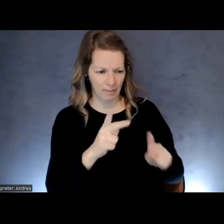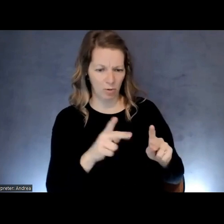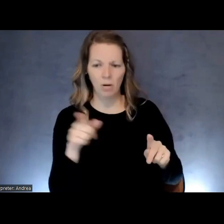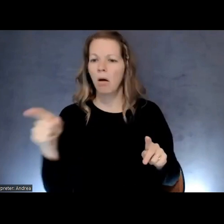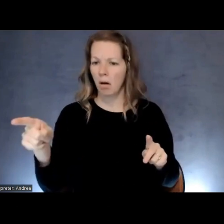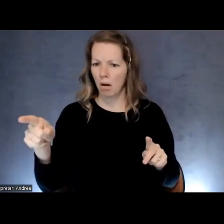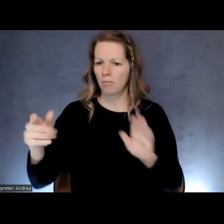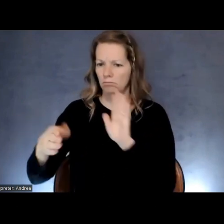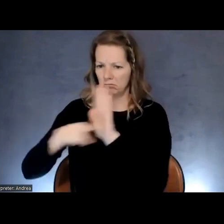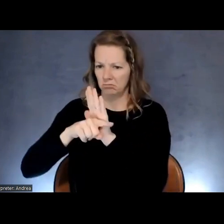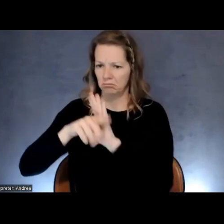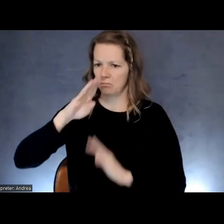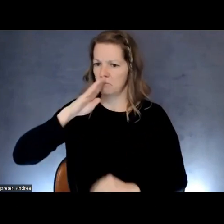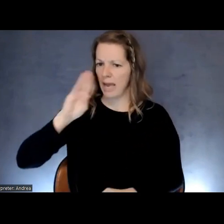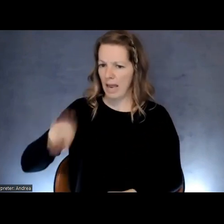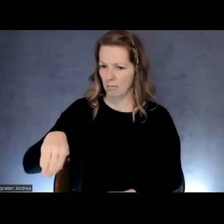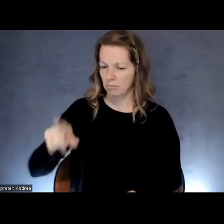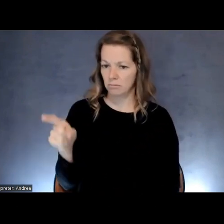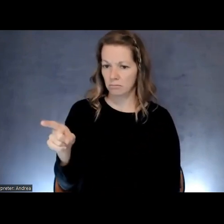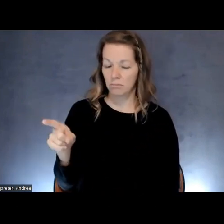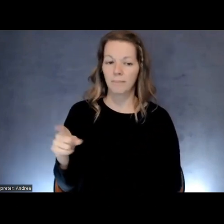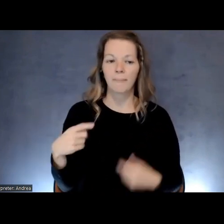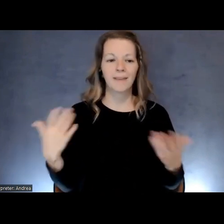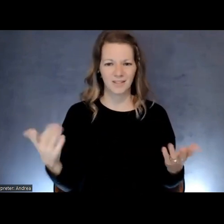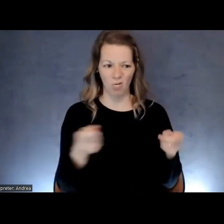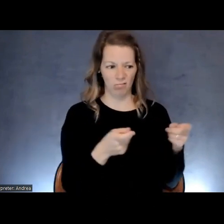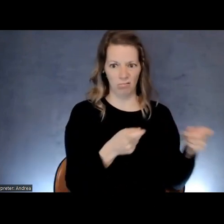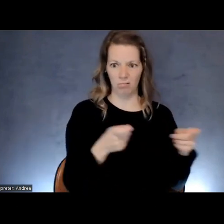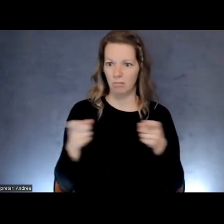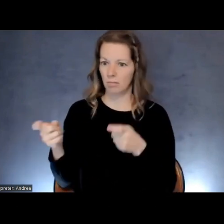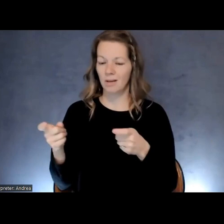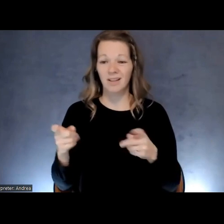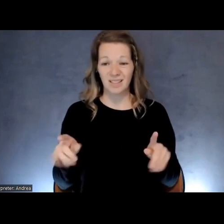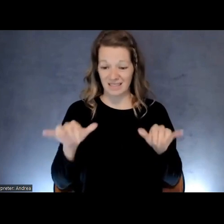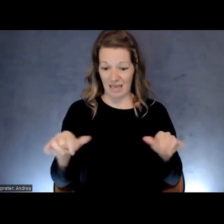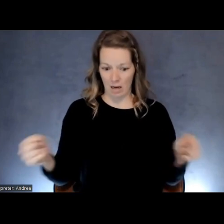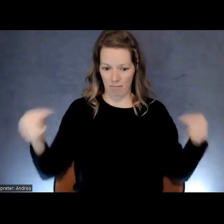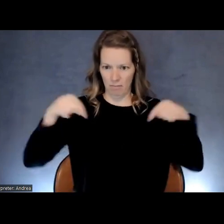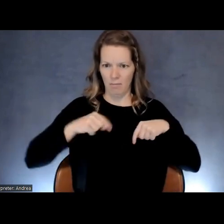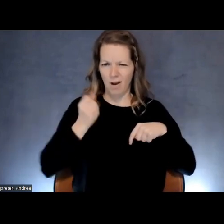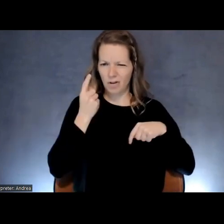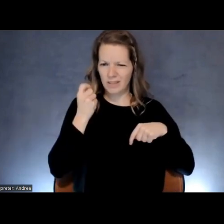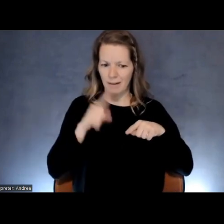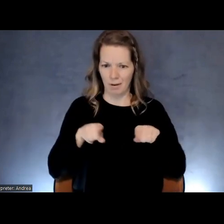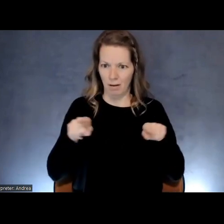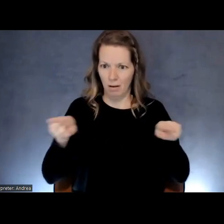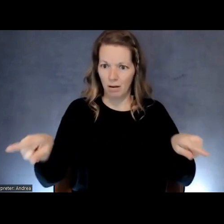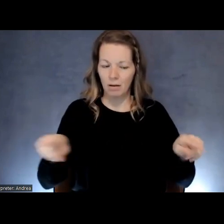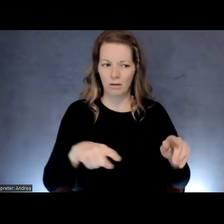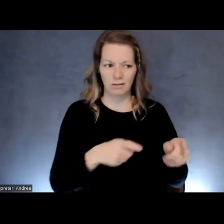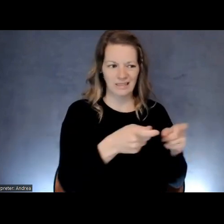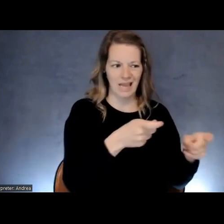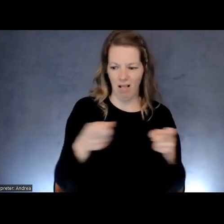became bad batterers, perpetrators. So we have the same root understanding in many ways, but we dealt with it